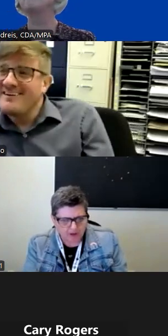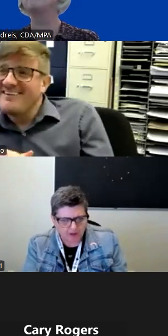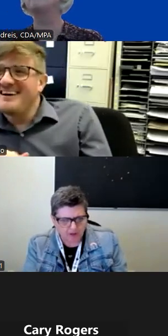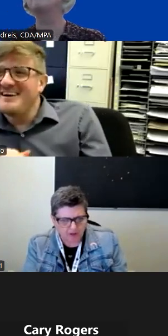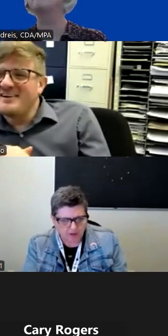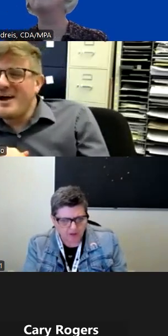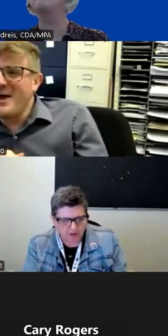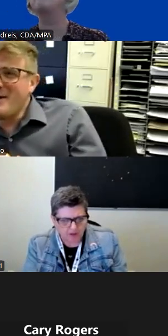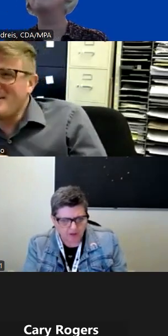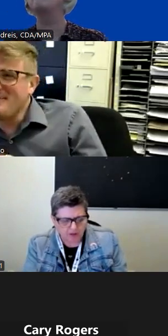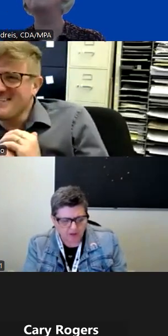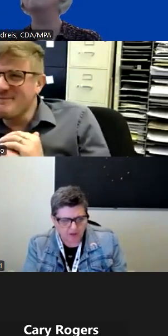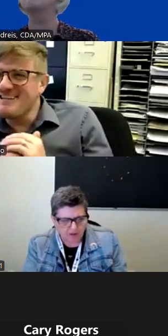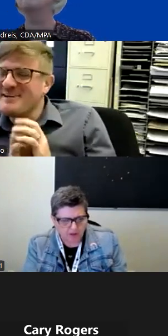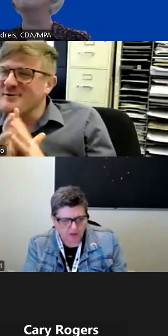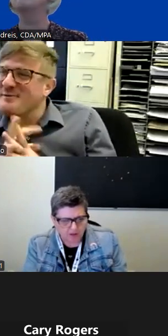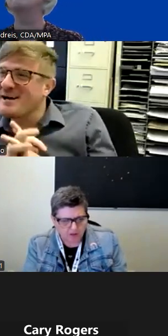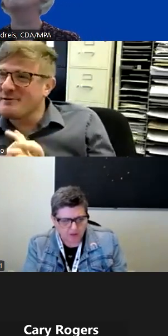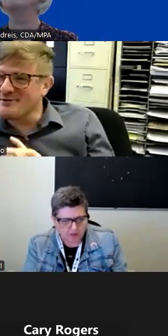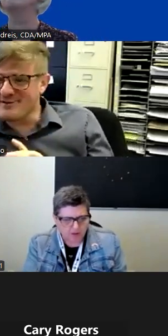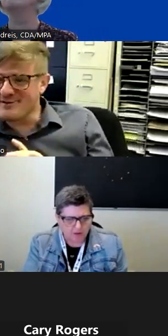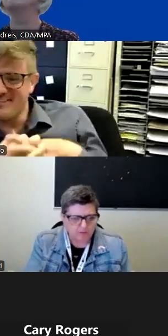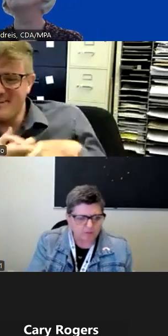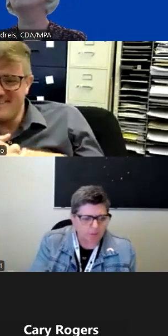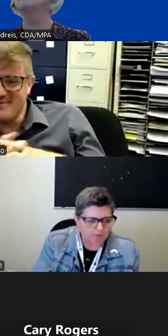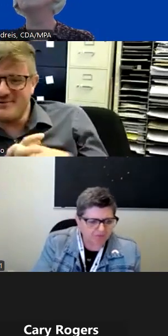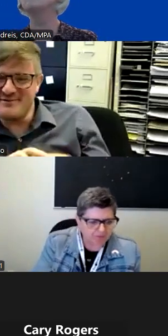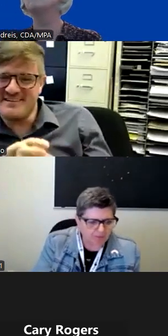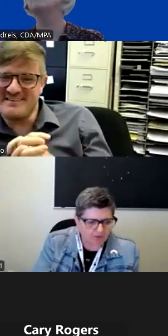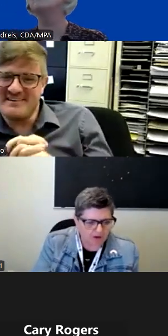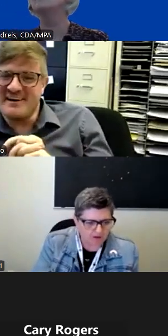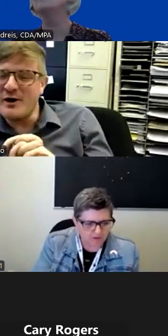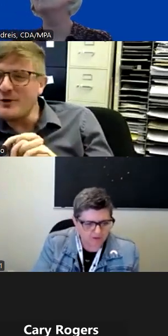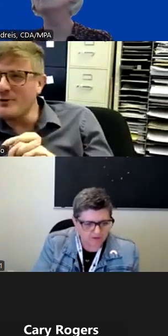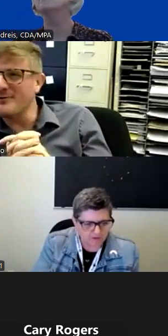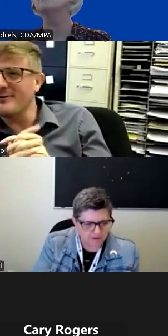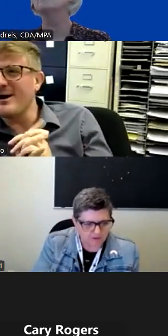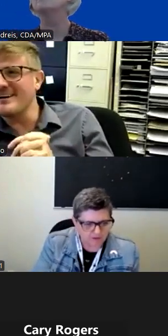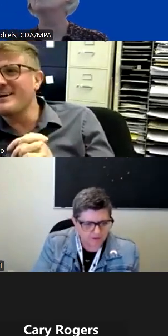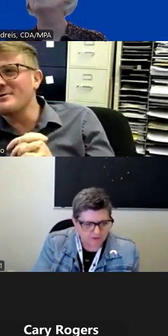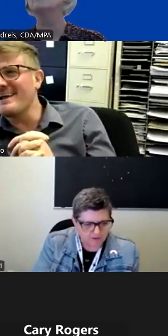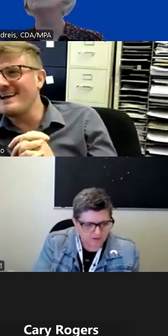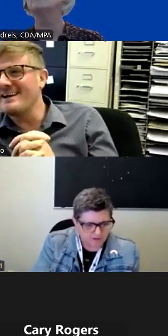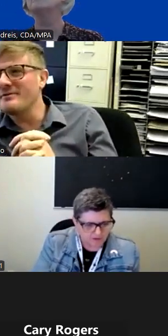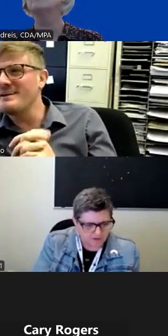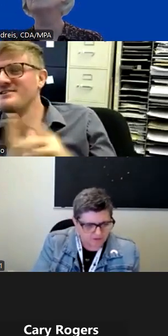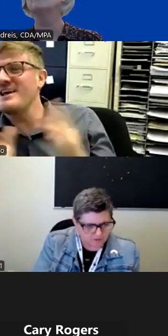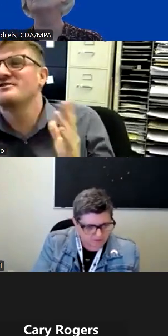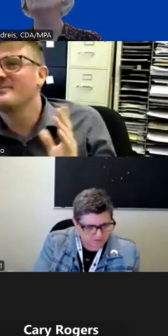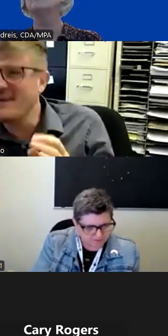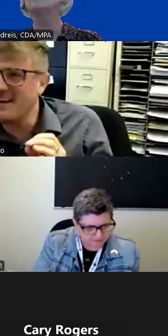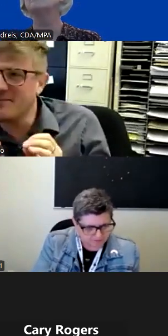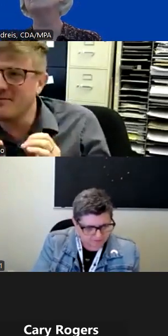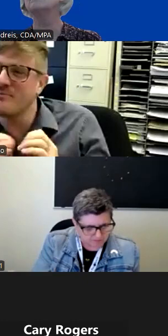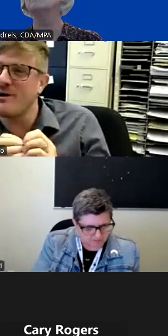your Sure. hand. I may be getting some of the details wrong, but a couple of years ago, CMS introduced a code for cognitive care planning with the